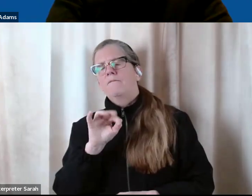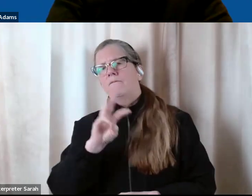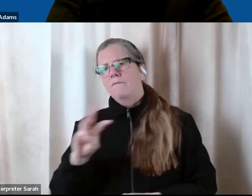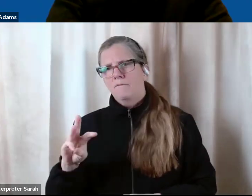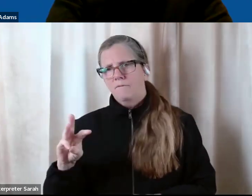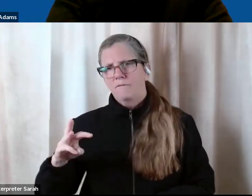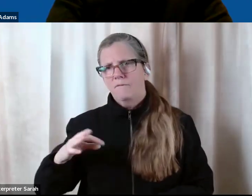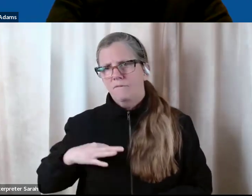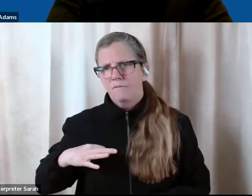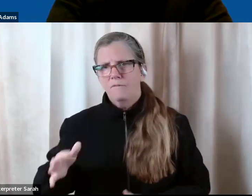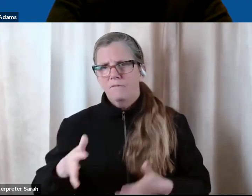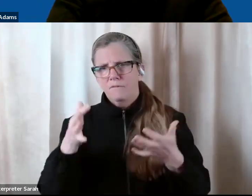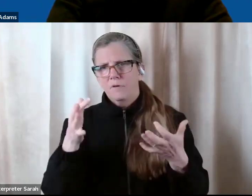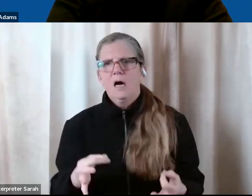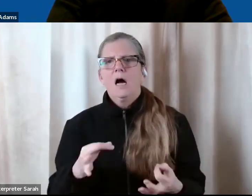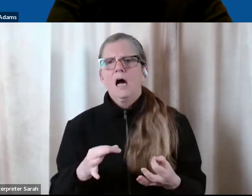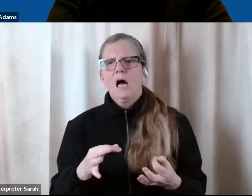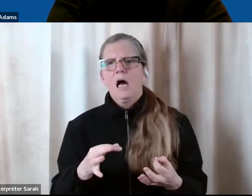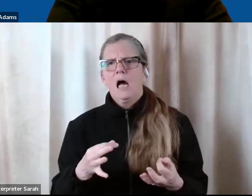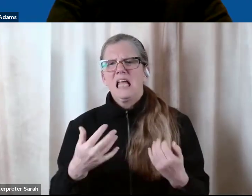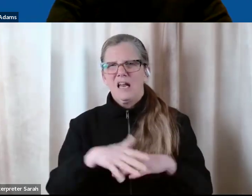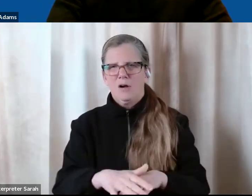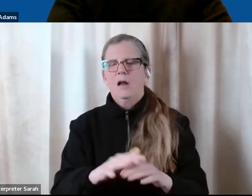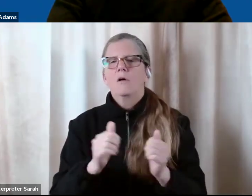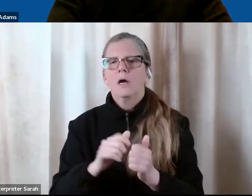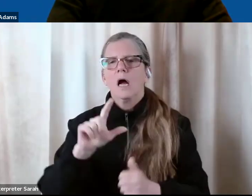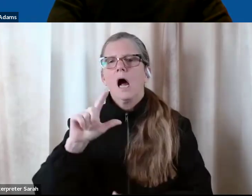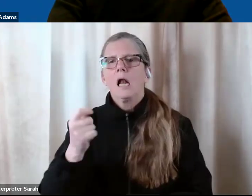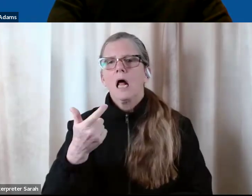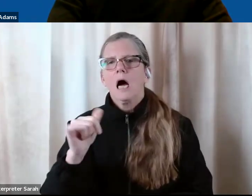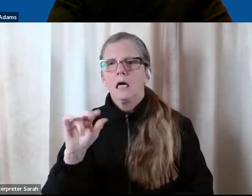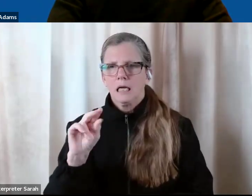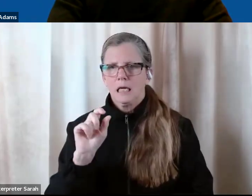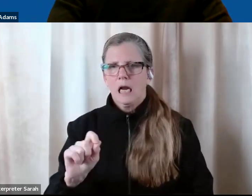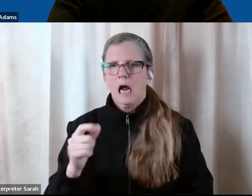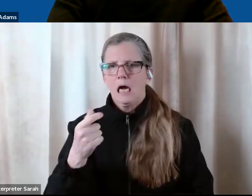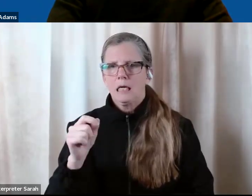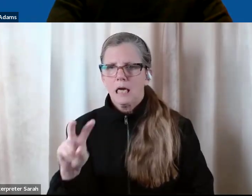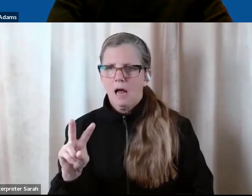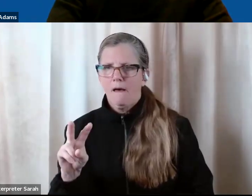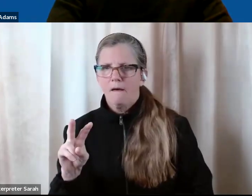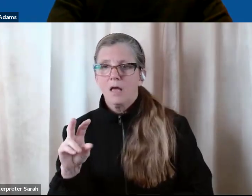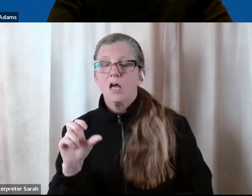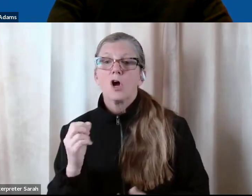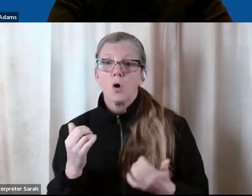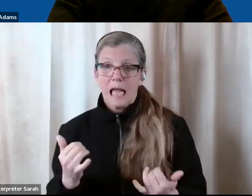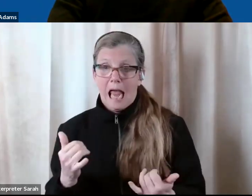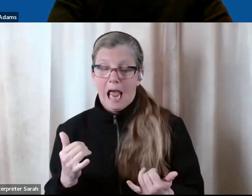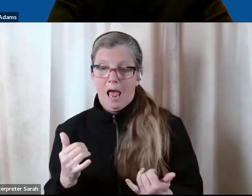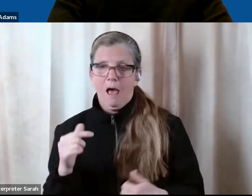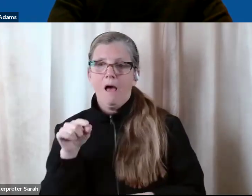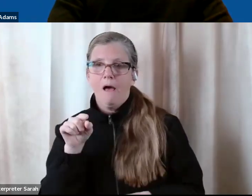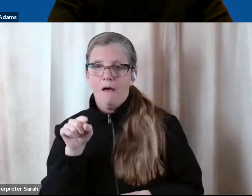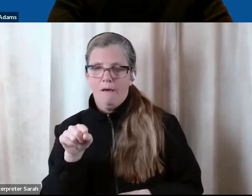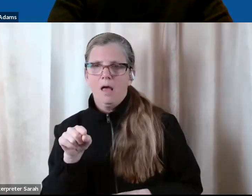do an integration with login.gov, there is a scenario where now the login.gov General Services